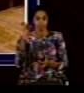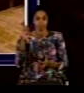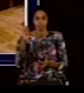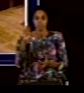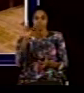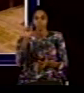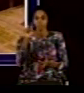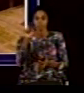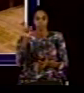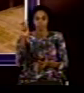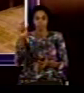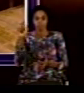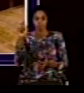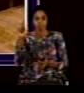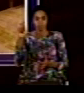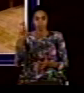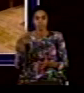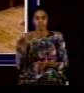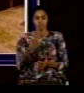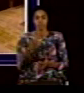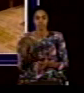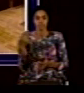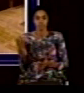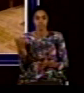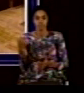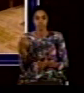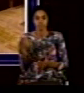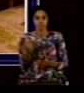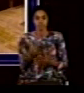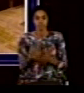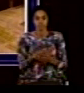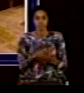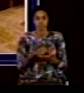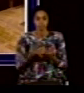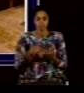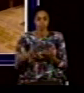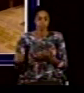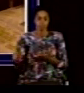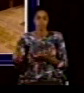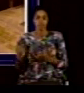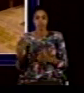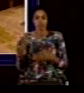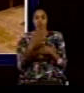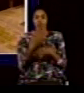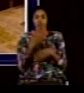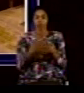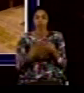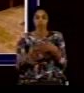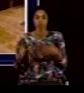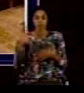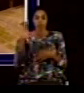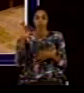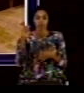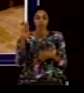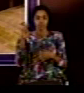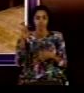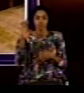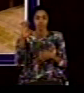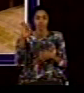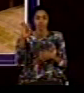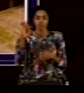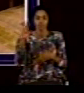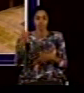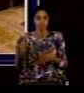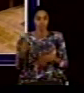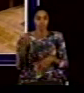September 2021, I was diagnosed with multiple myeloma. That's blood cancer. So during that time, I was empty